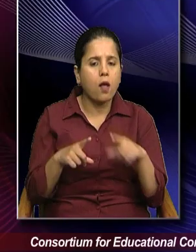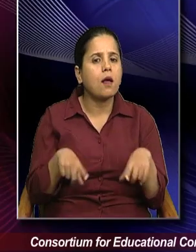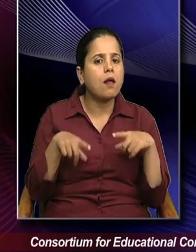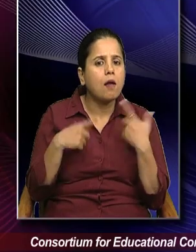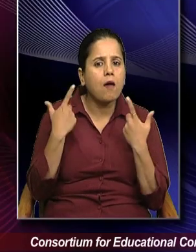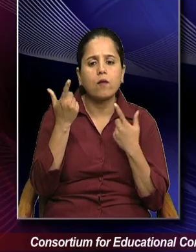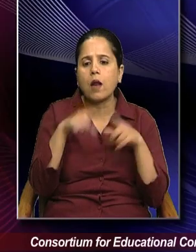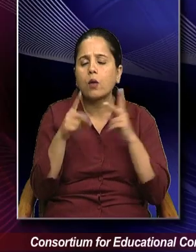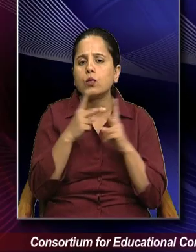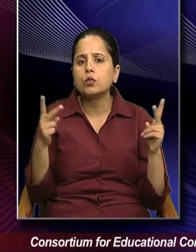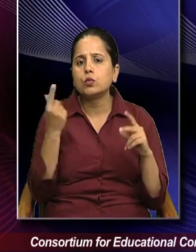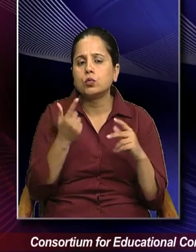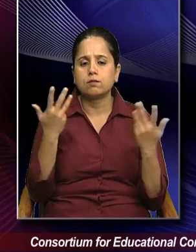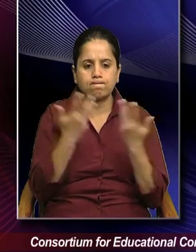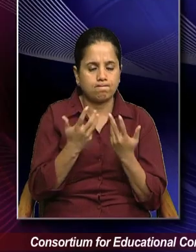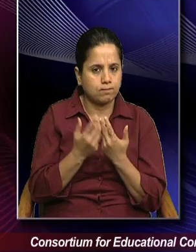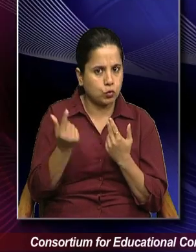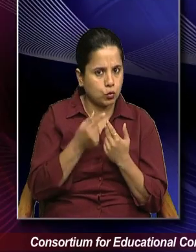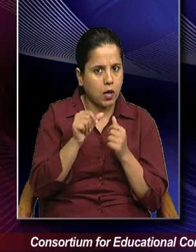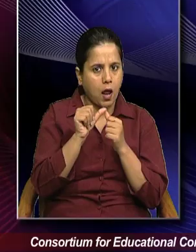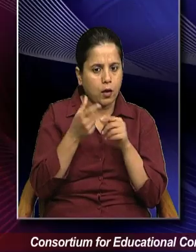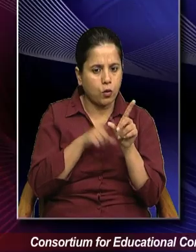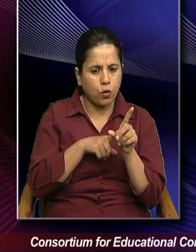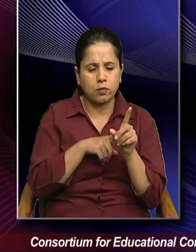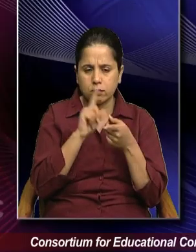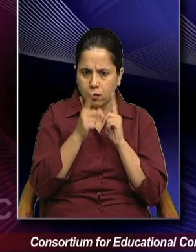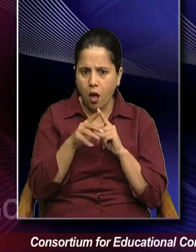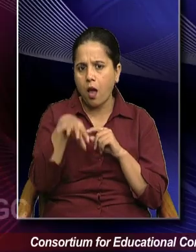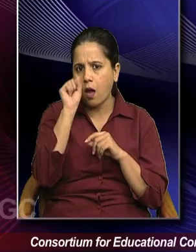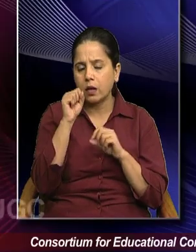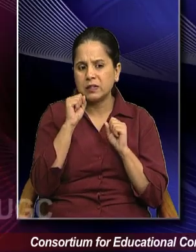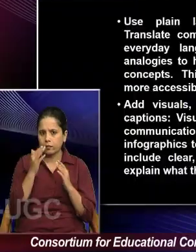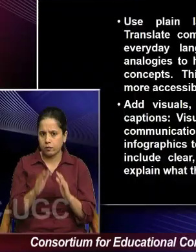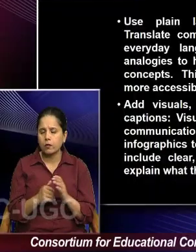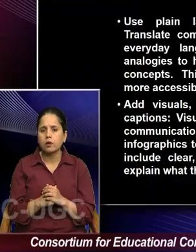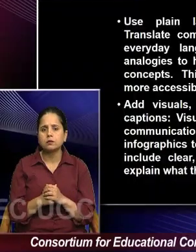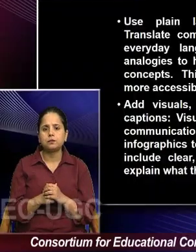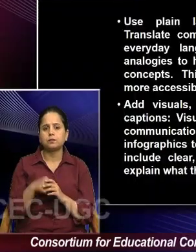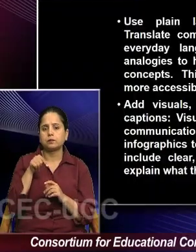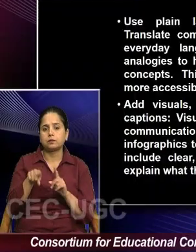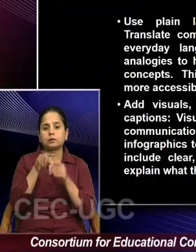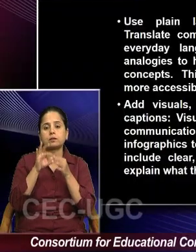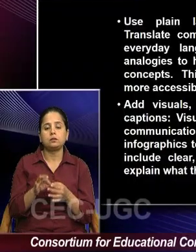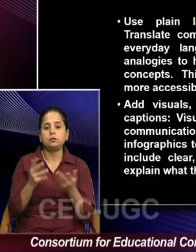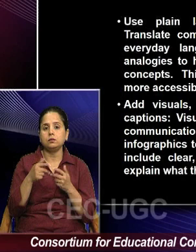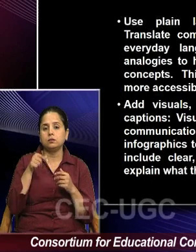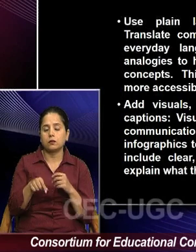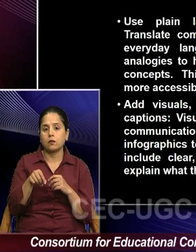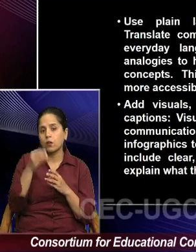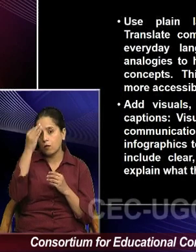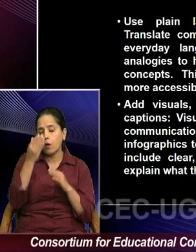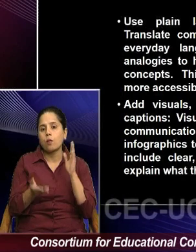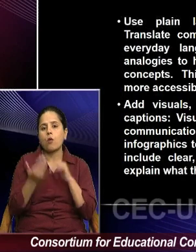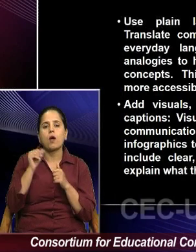and use relatable analogies to help readers grasp difficult concepts. This makes the information